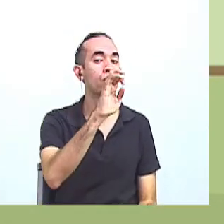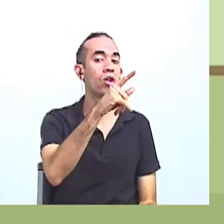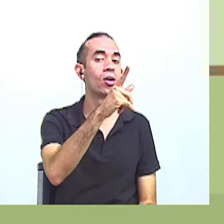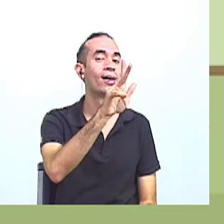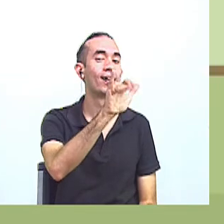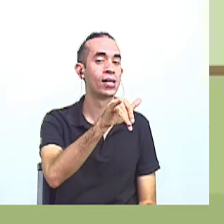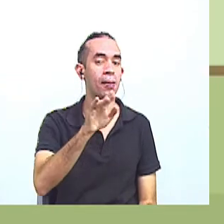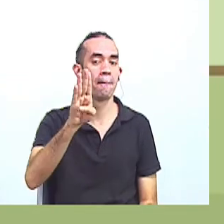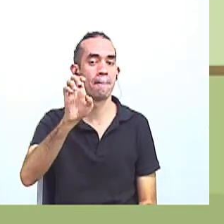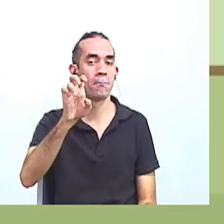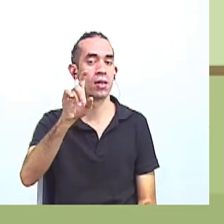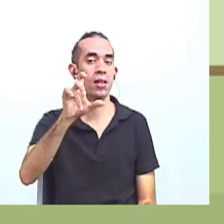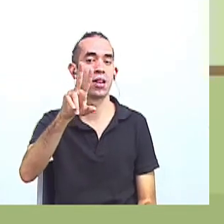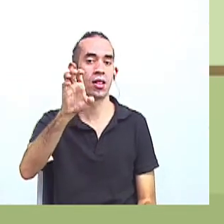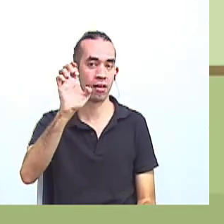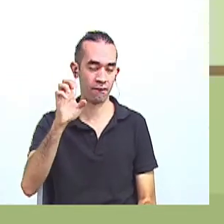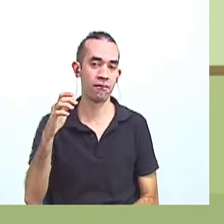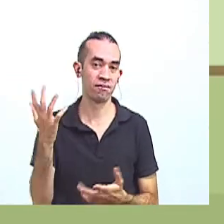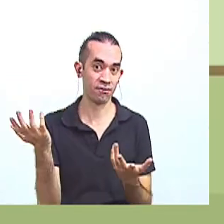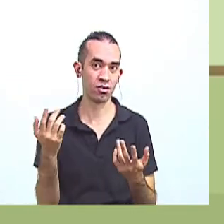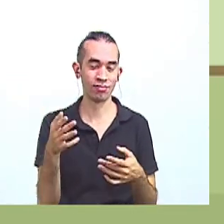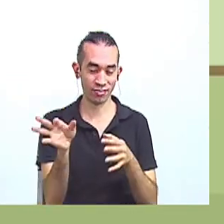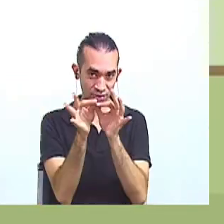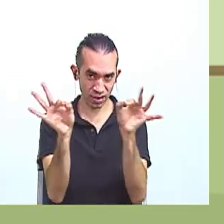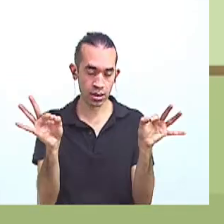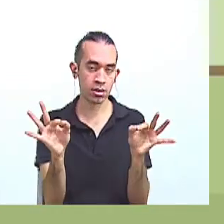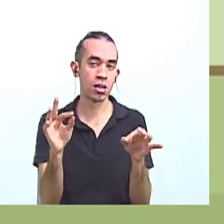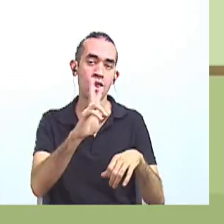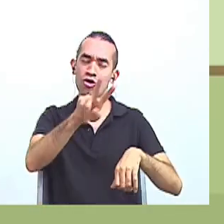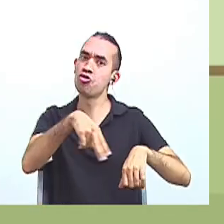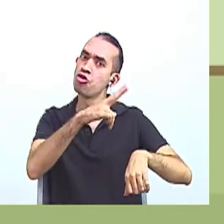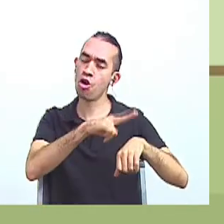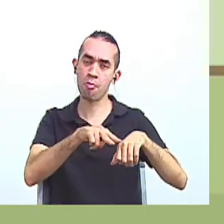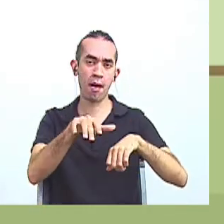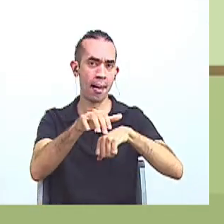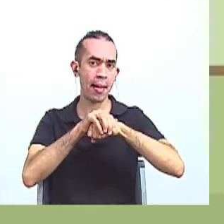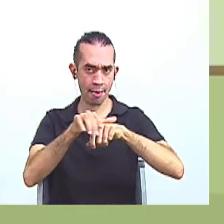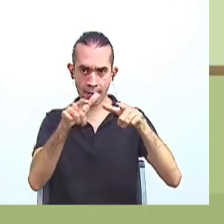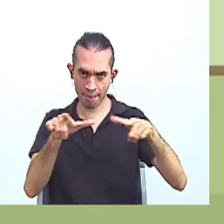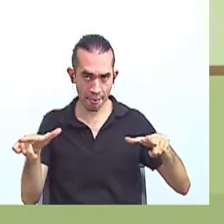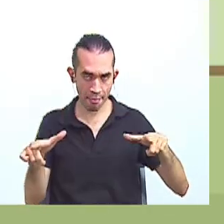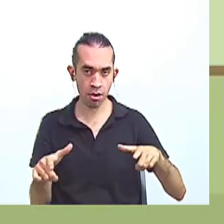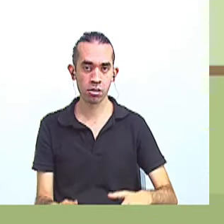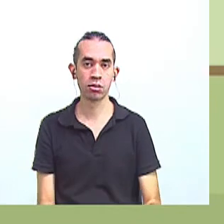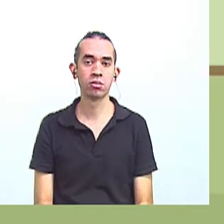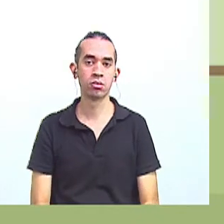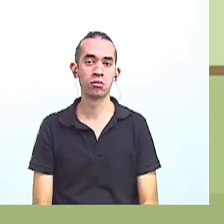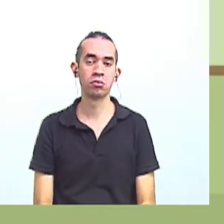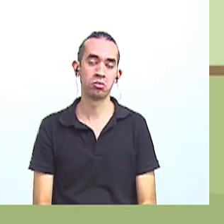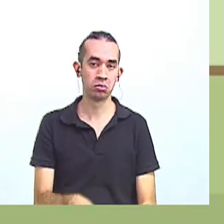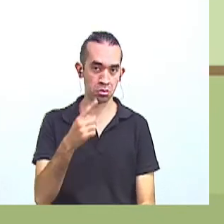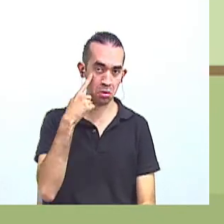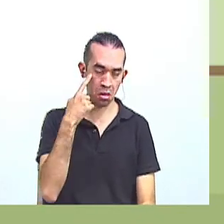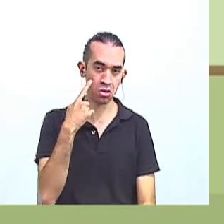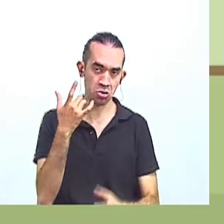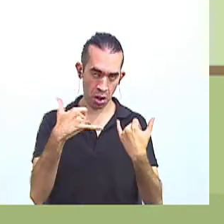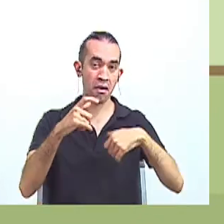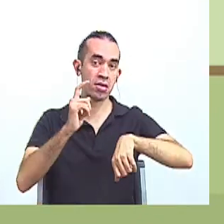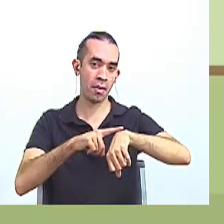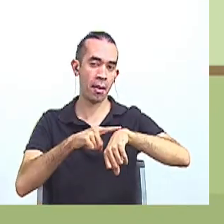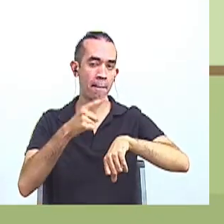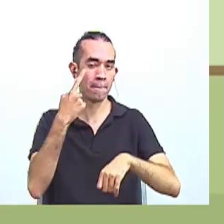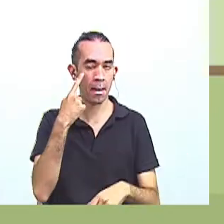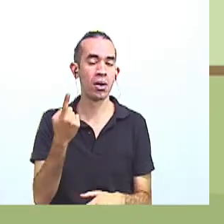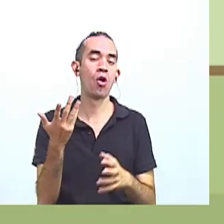that is a very common expression in the English language. Now, since we have a little bit time left, we're going to